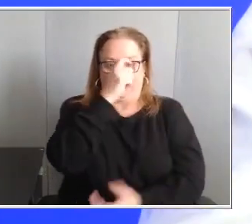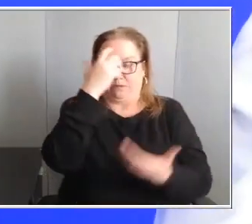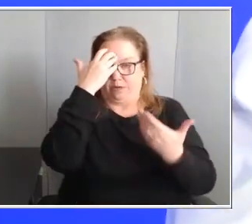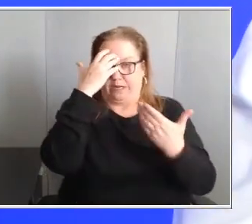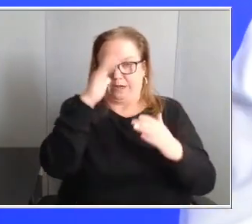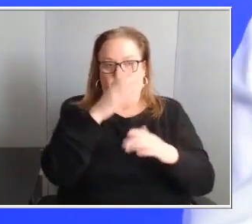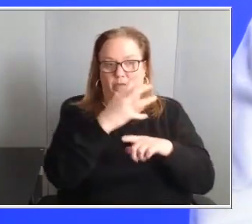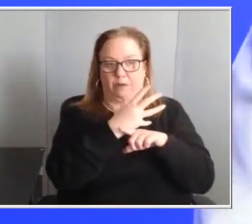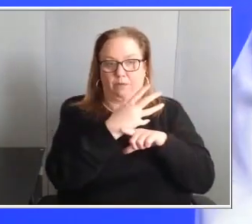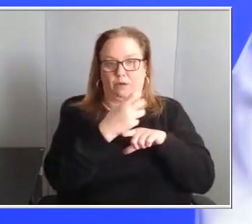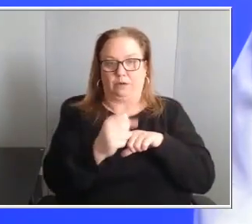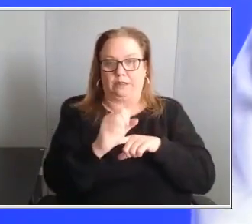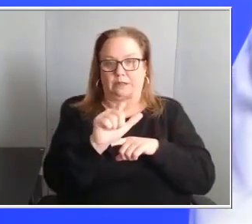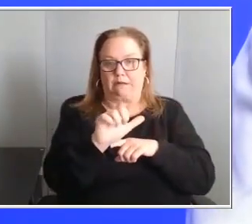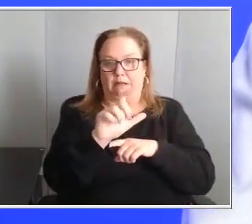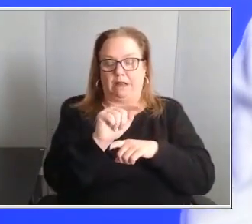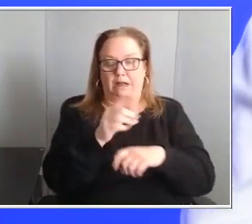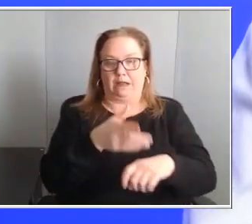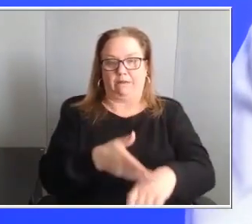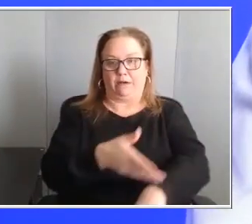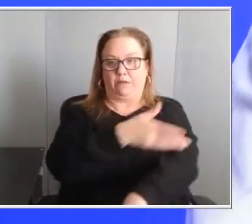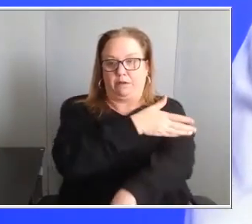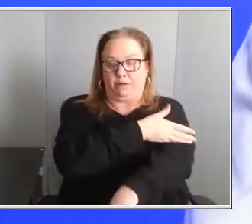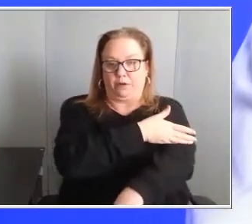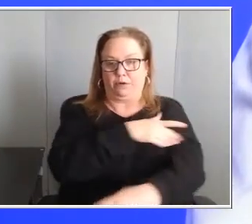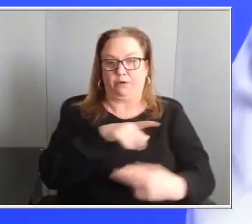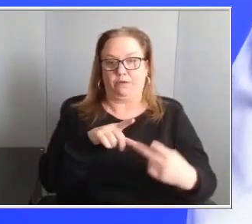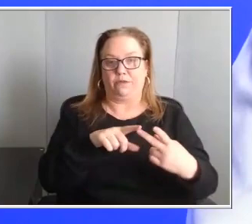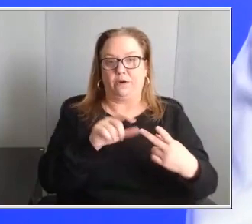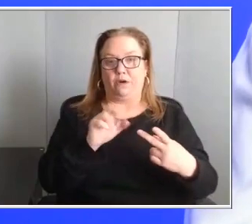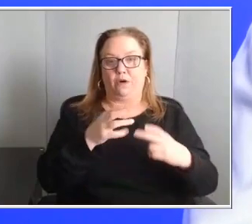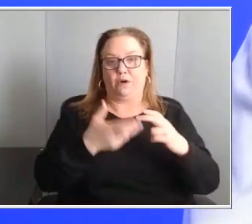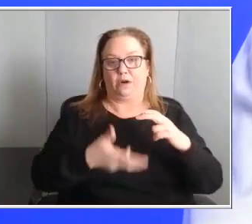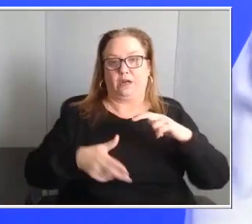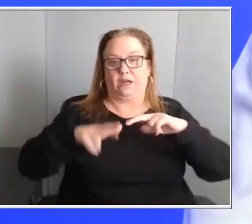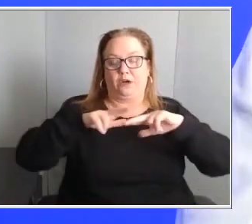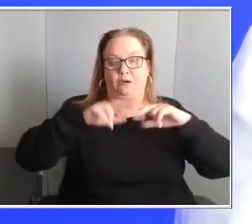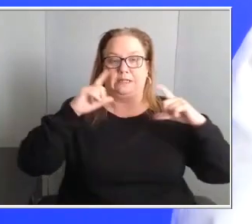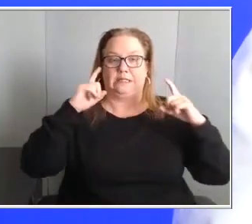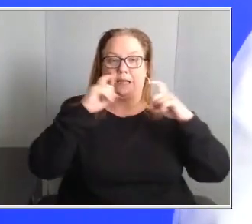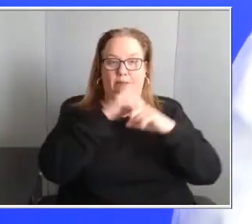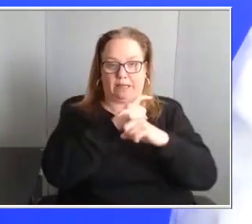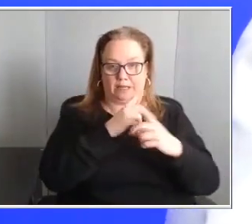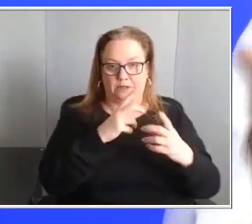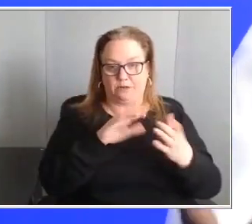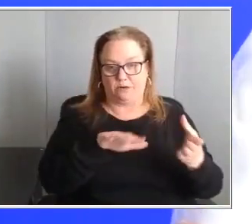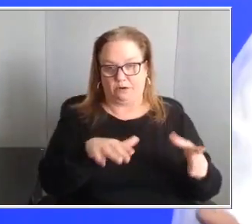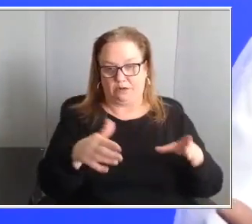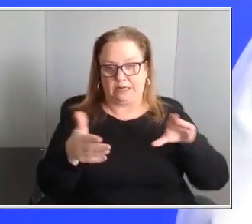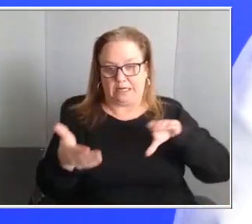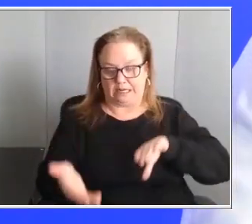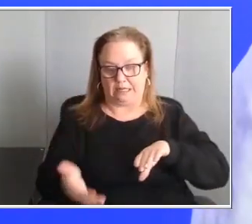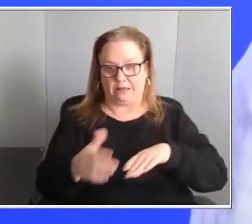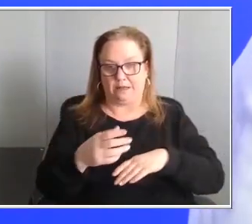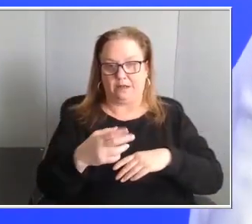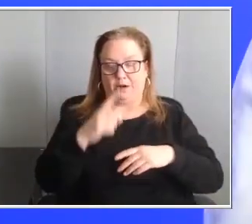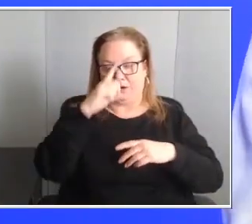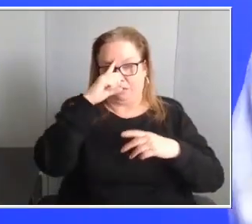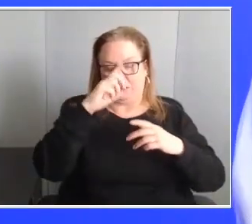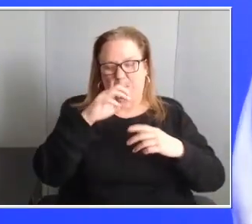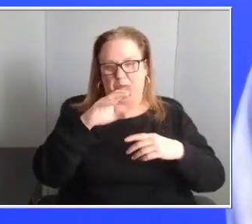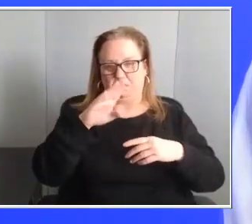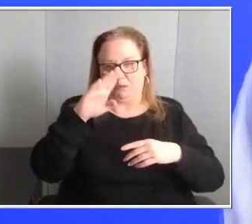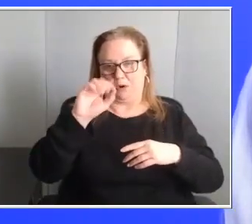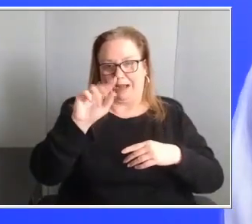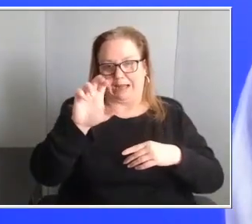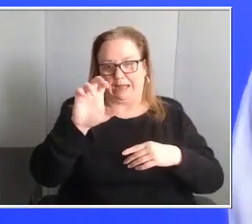clot out, would that improve their outcomes, or would that increase complications or even death or hemorrhage into the brain. So those